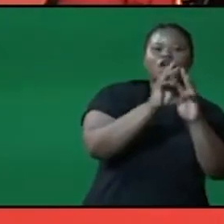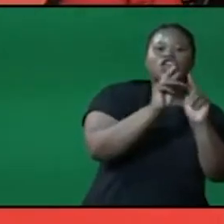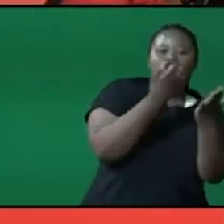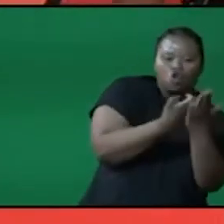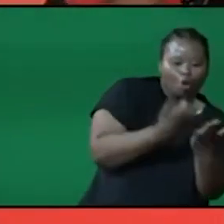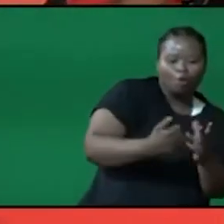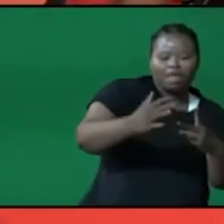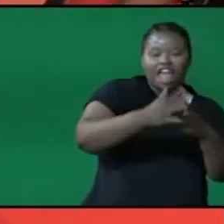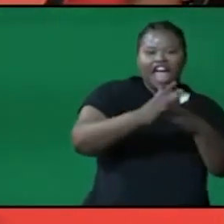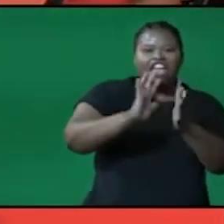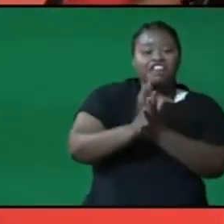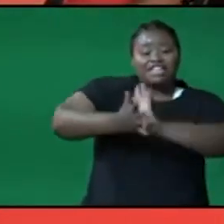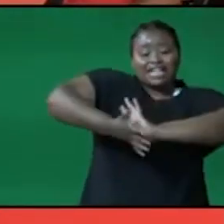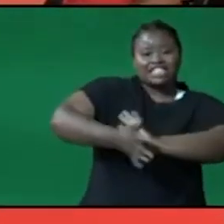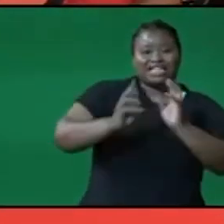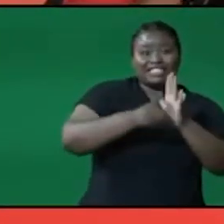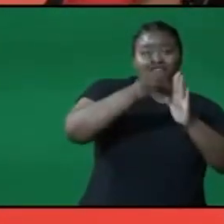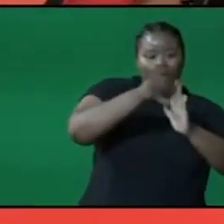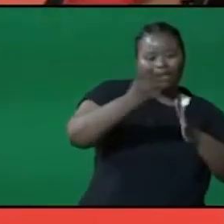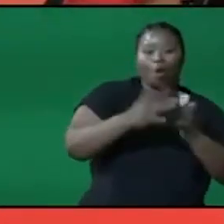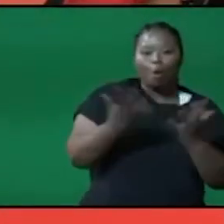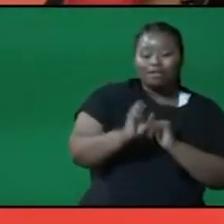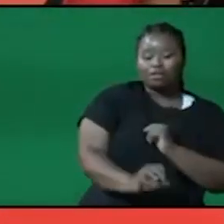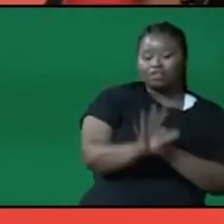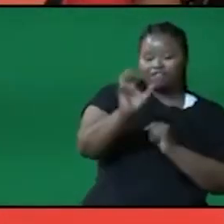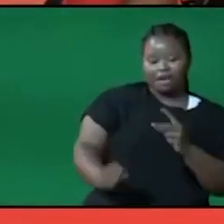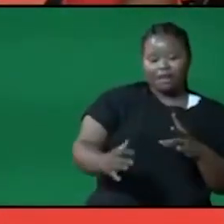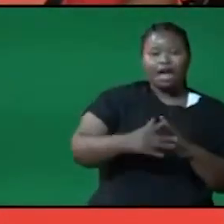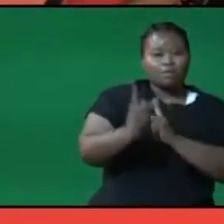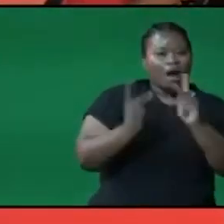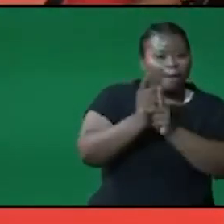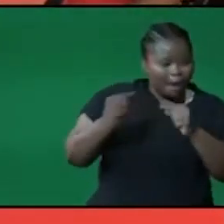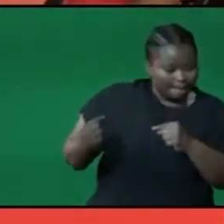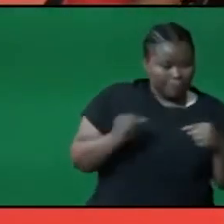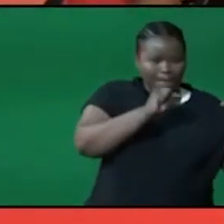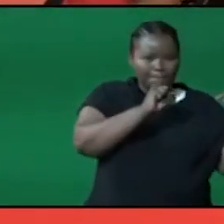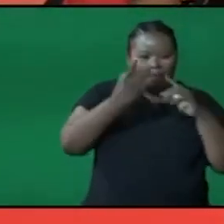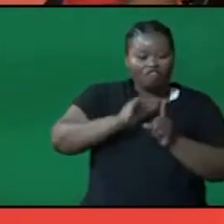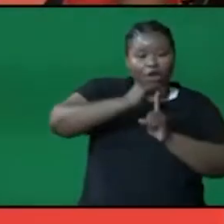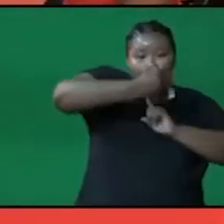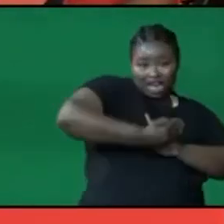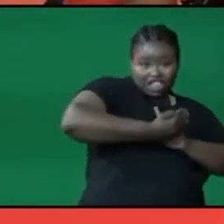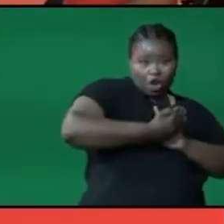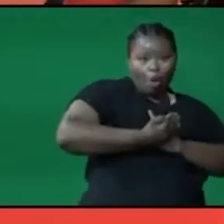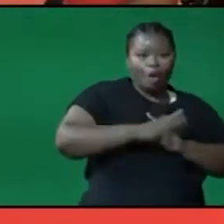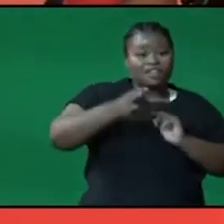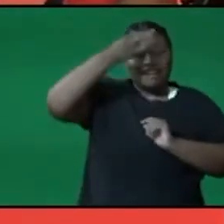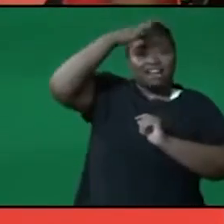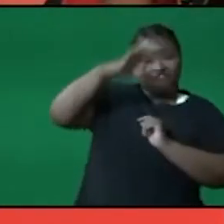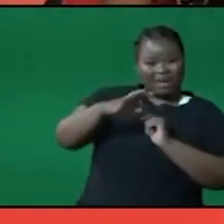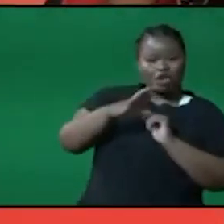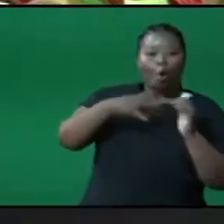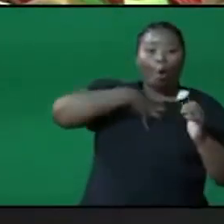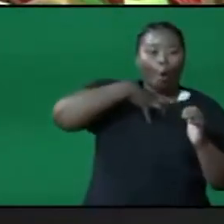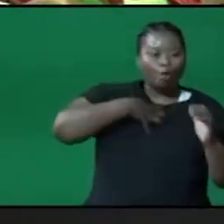for infrastructural development in South Africa, and we are going to fight for the protection of state-owned